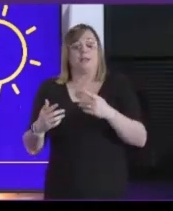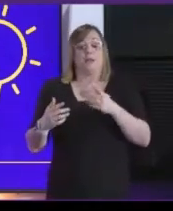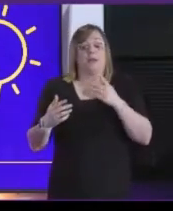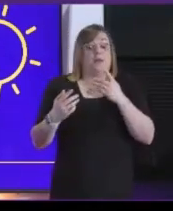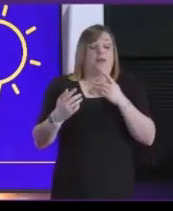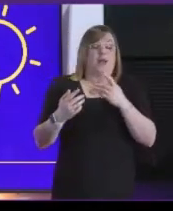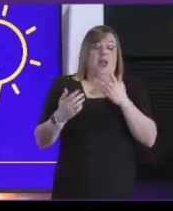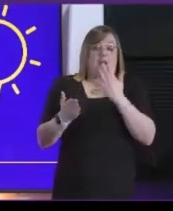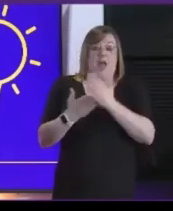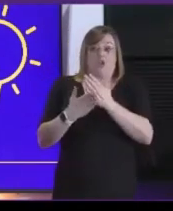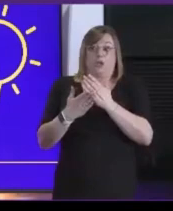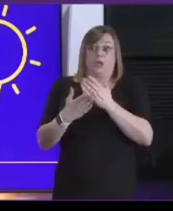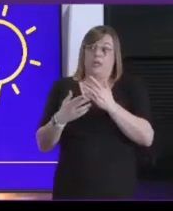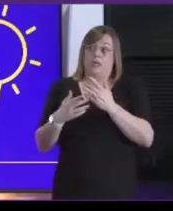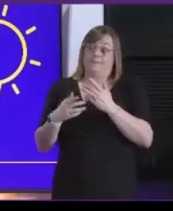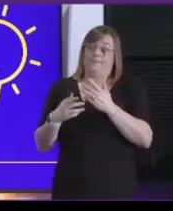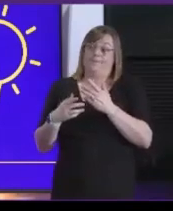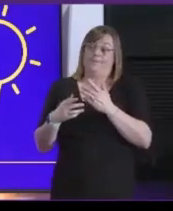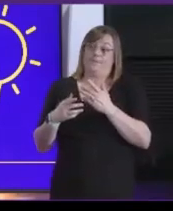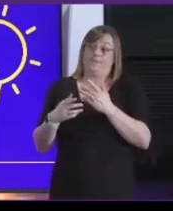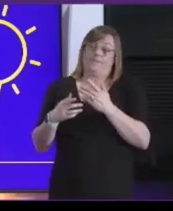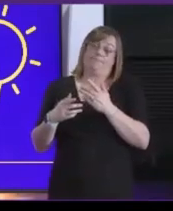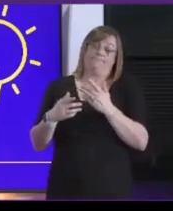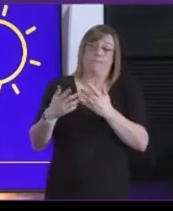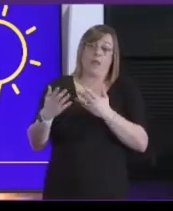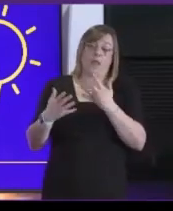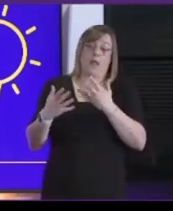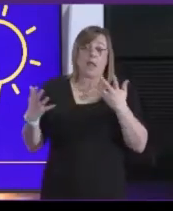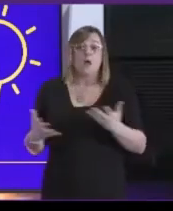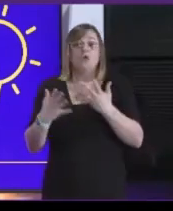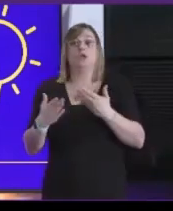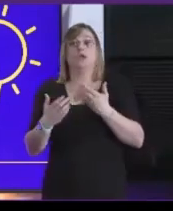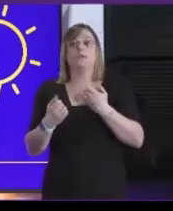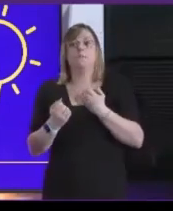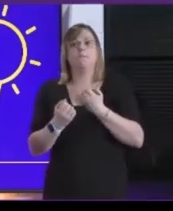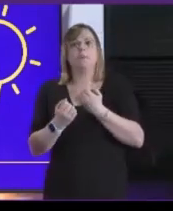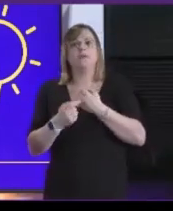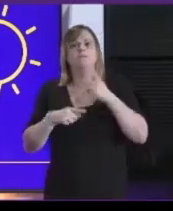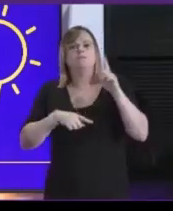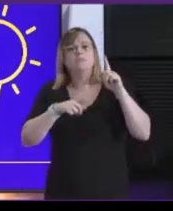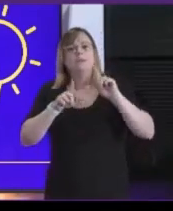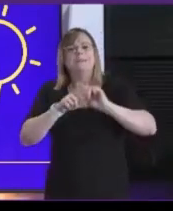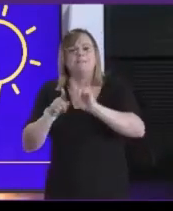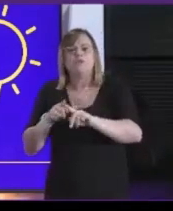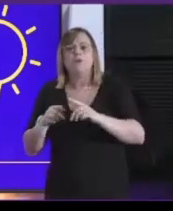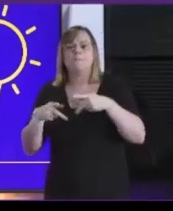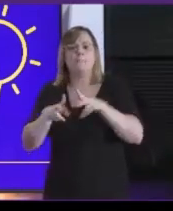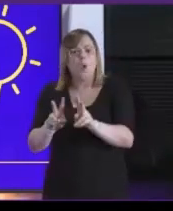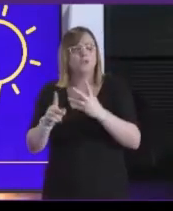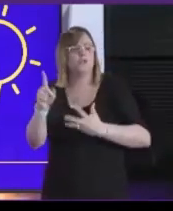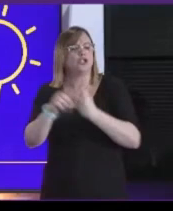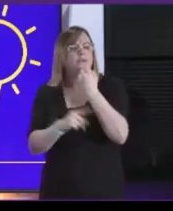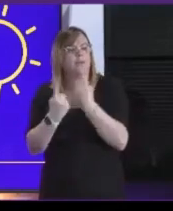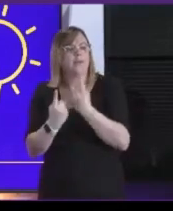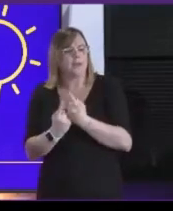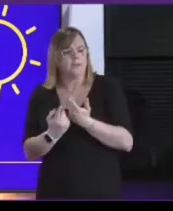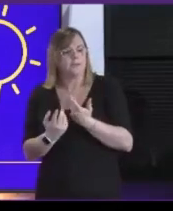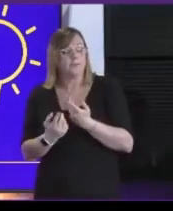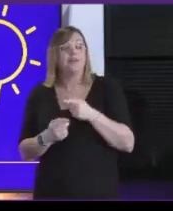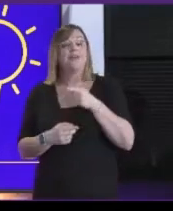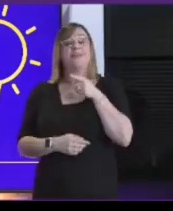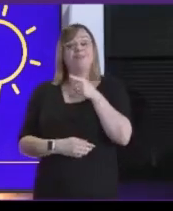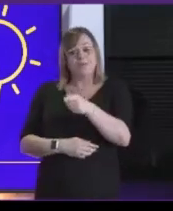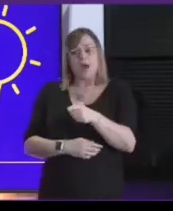than one format or mode of achieving things, then you are kind of halfway there already. And that is much